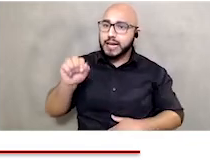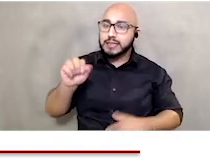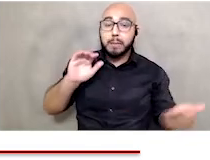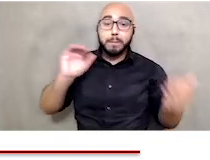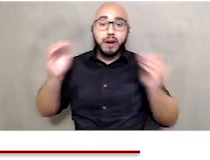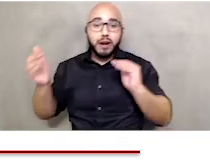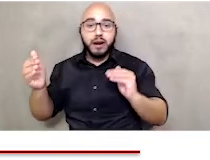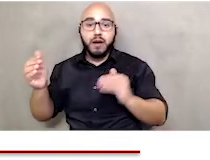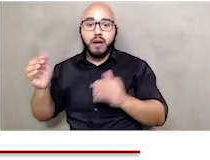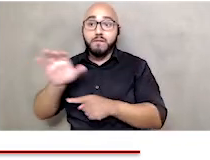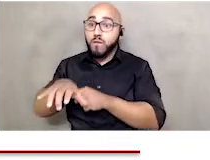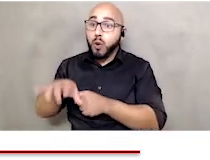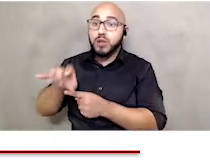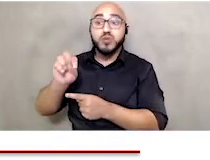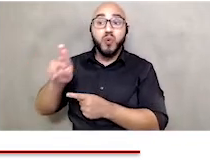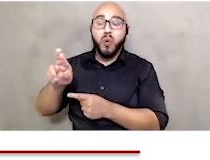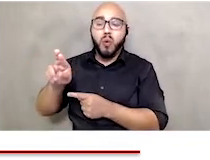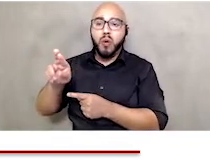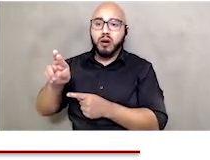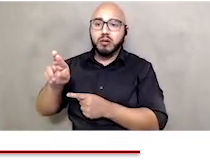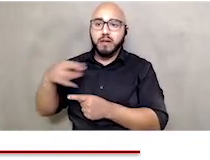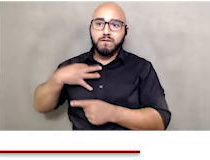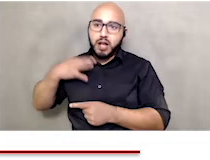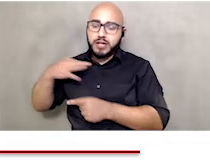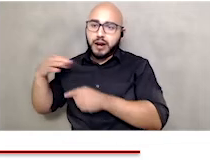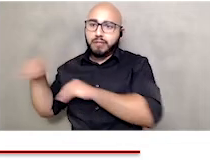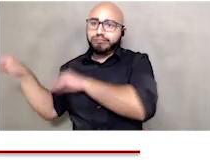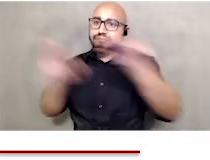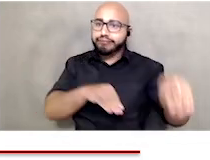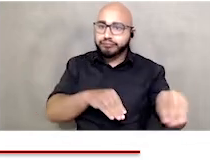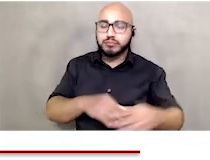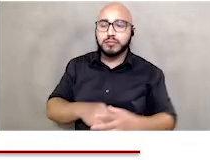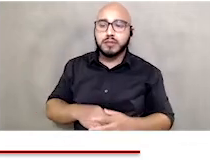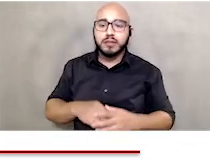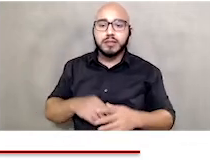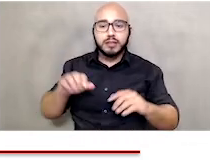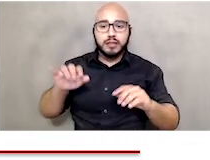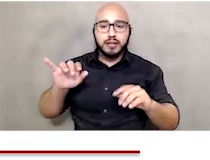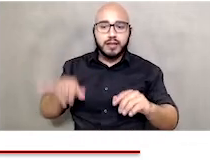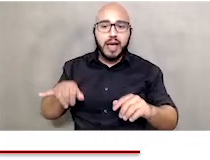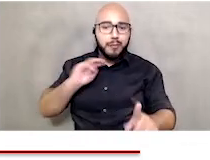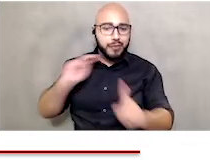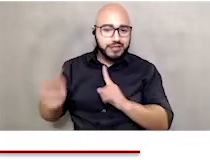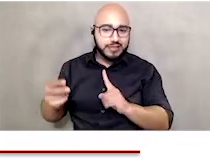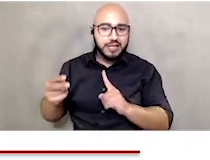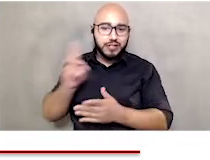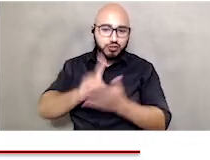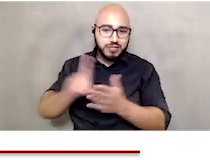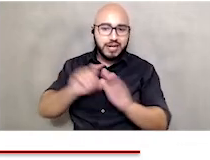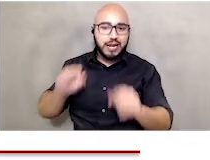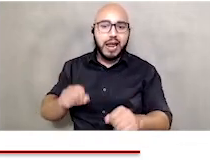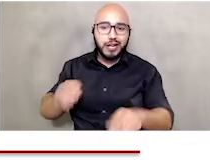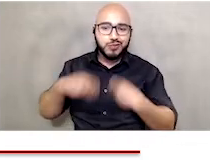voluntary migration, and perceived discrimination can contribute to family and individuals' anxiety and